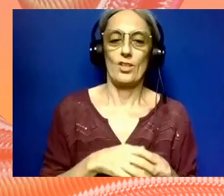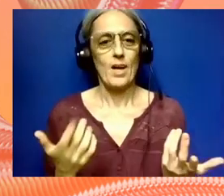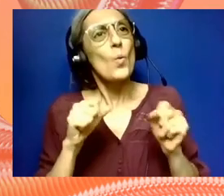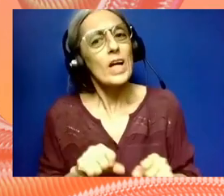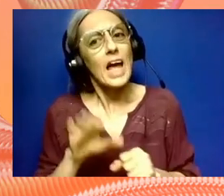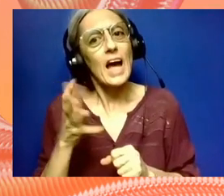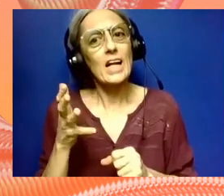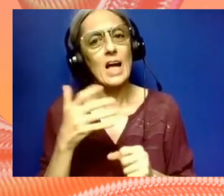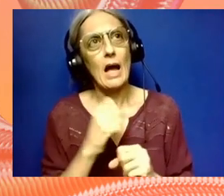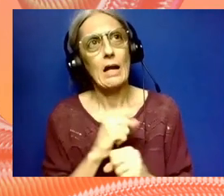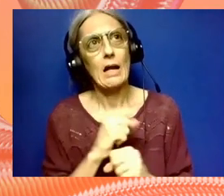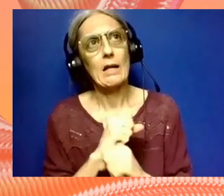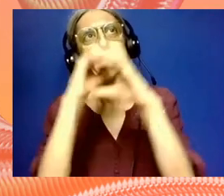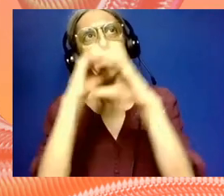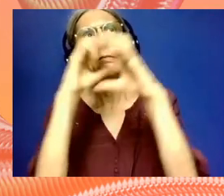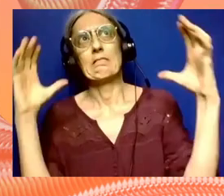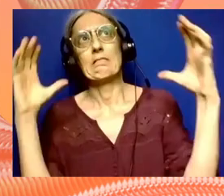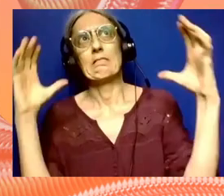ominous.